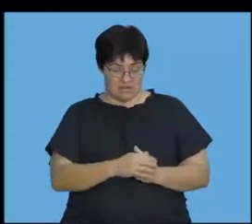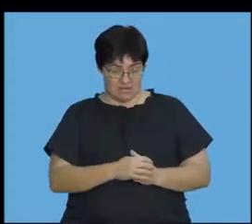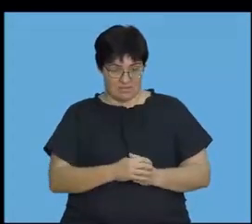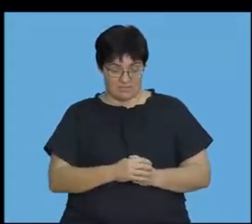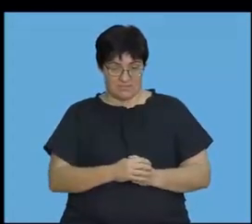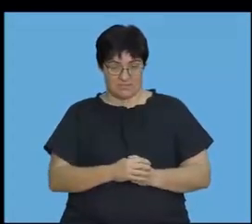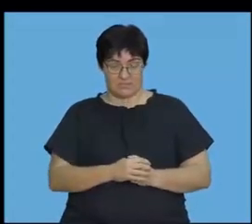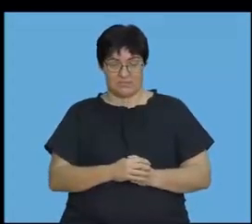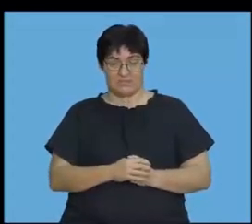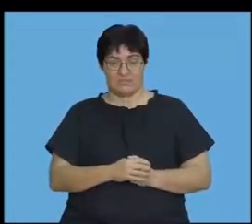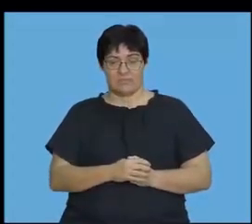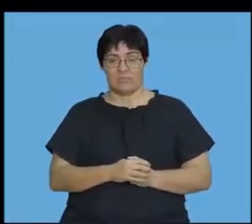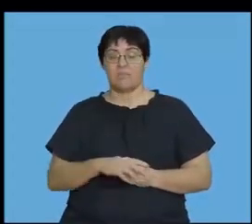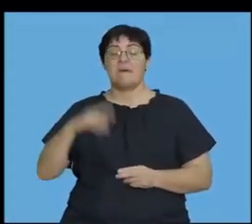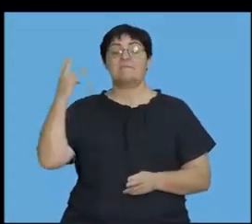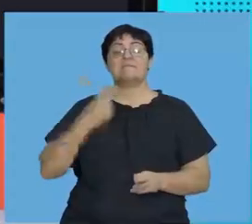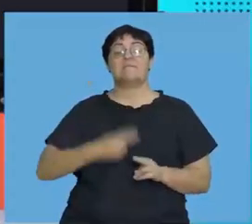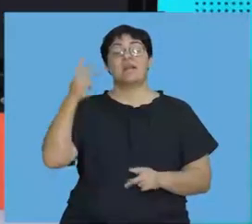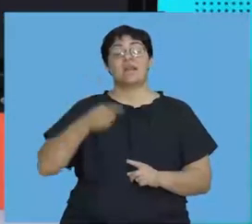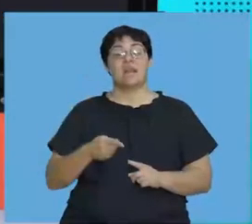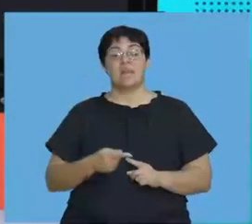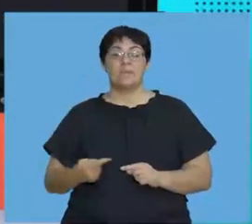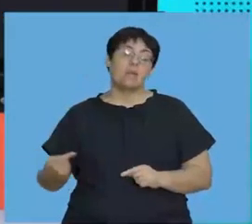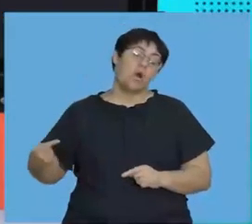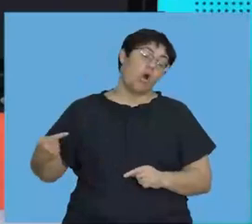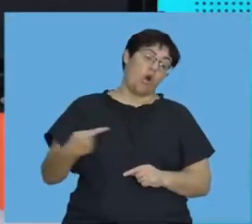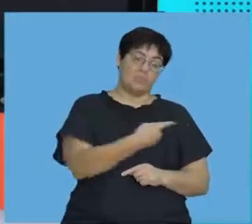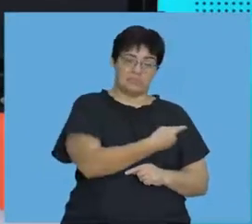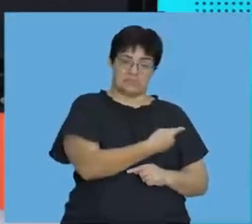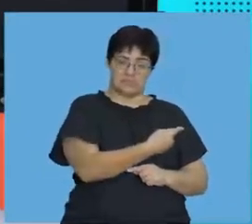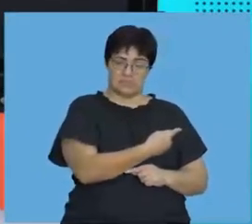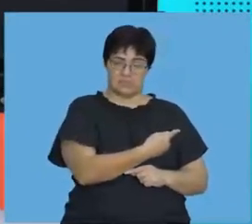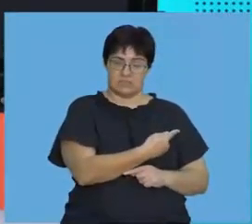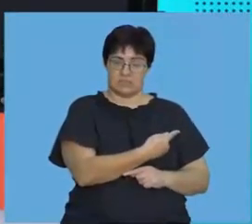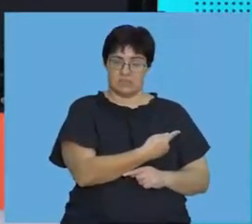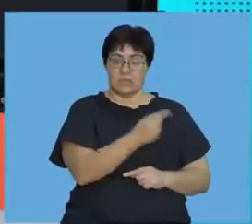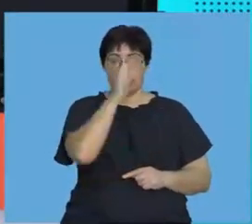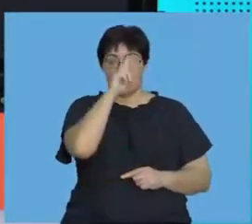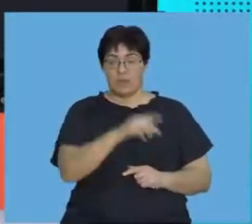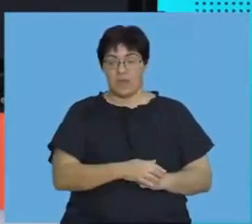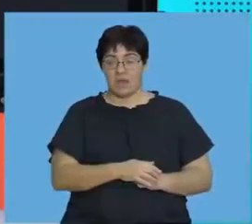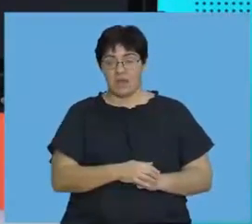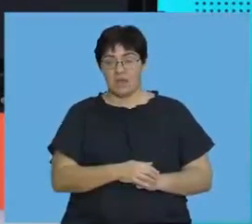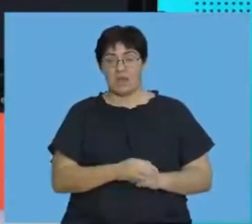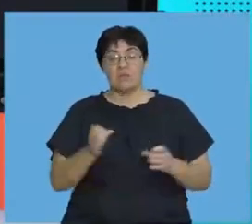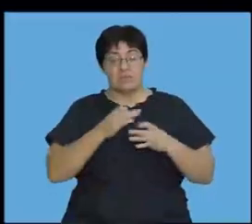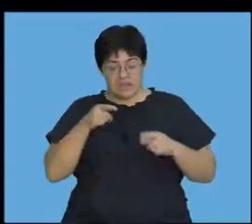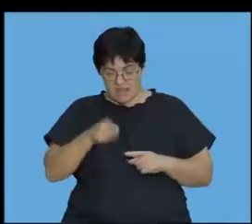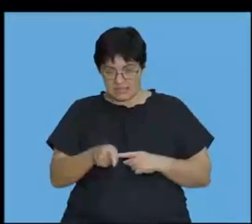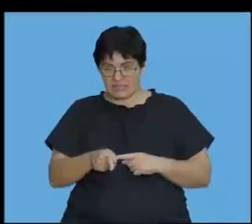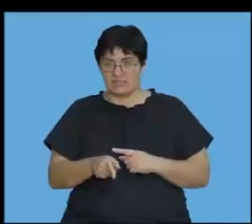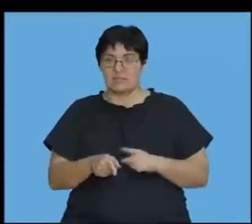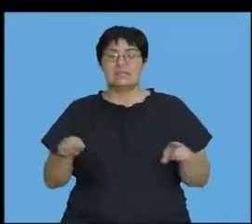Now watch what happens. My final momentum is in the opposite direction, but remember,